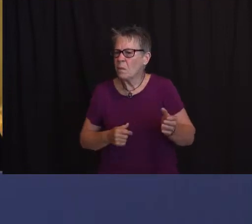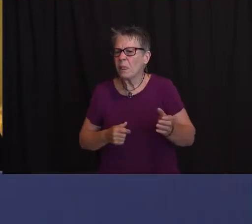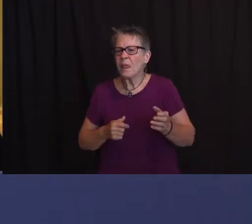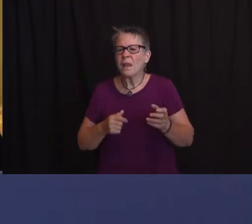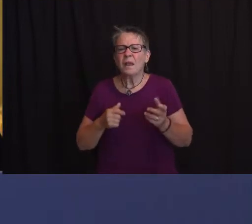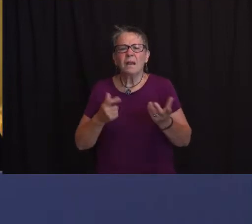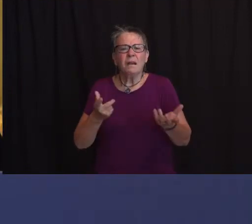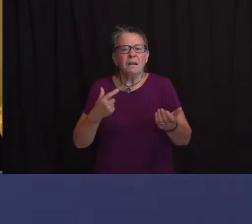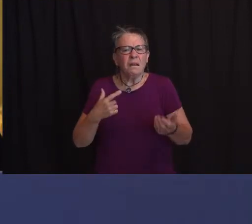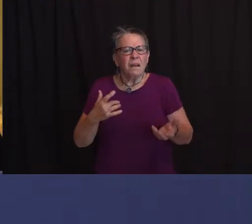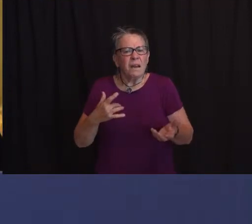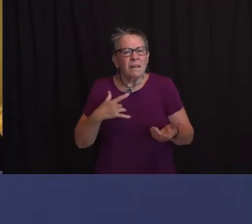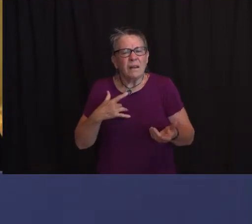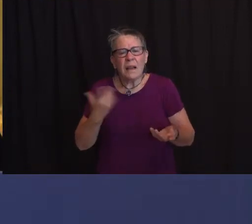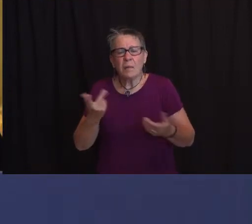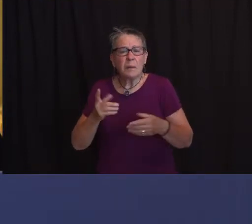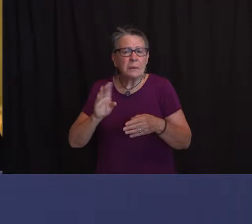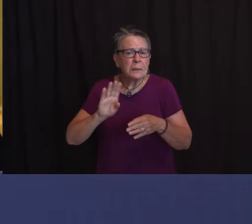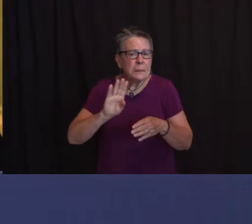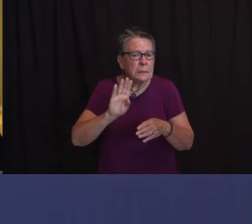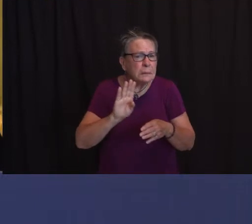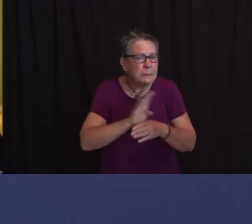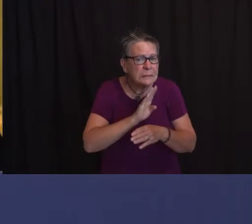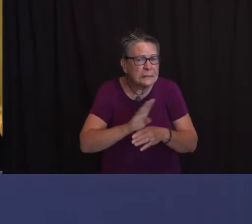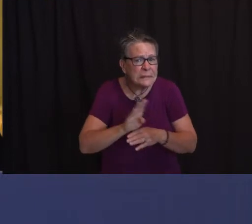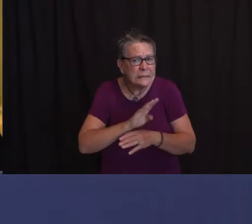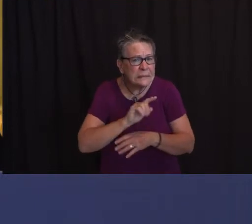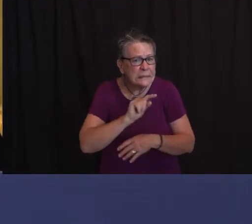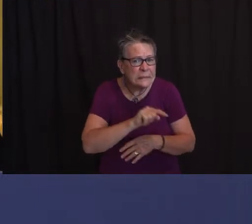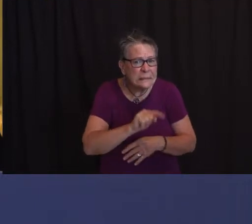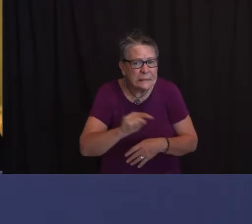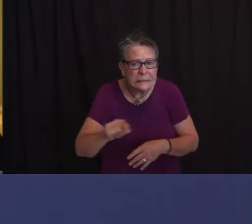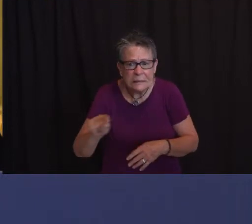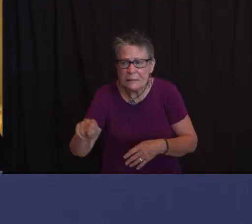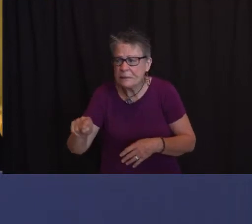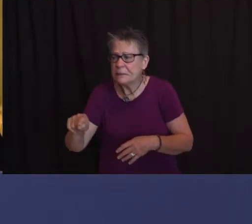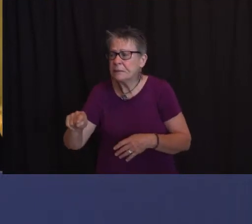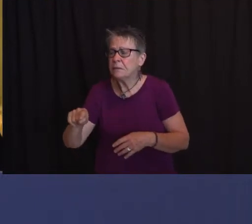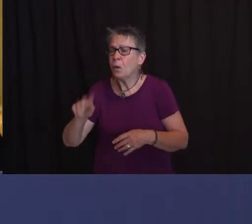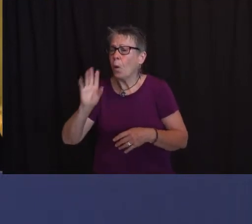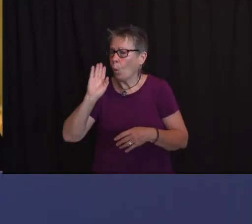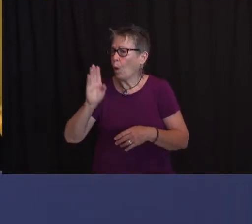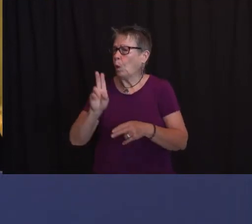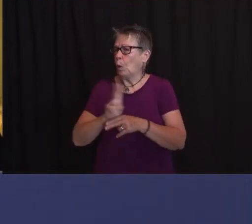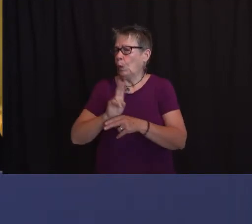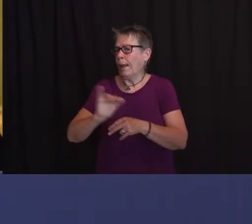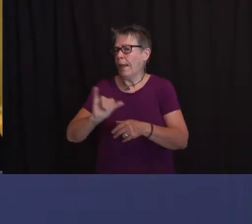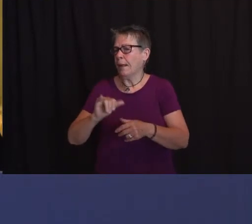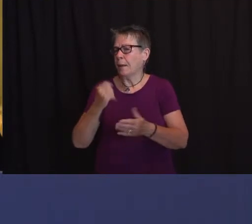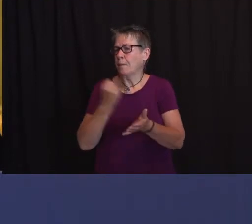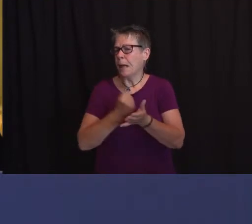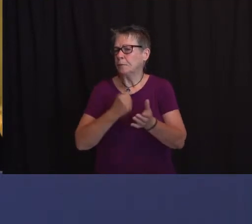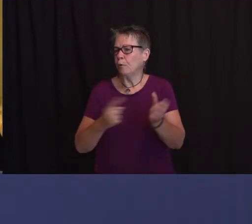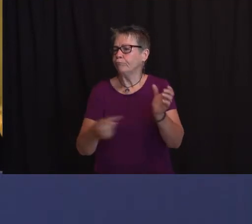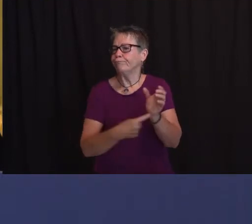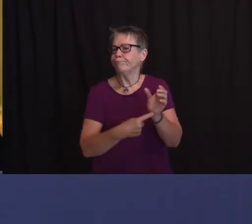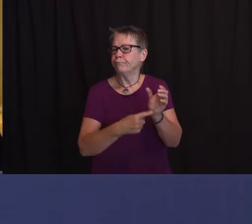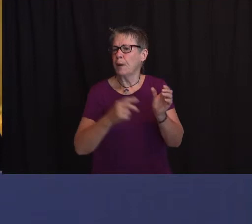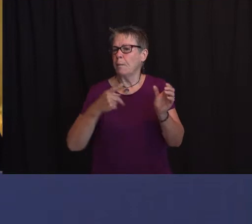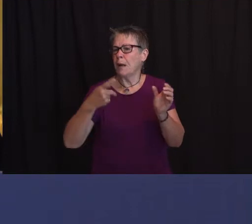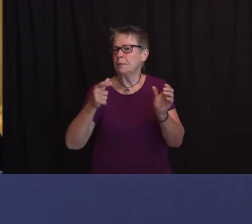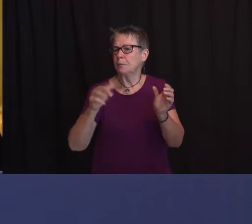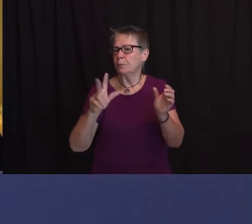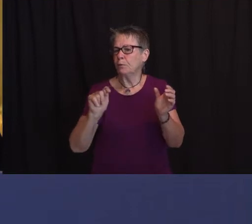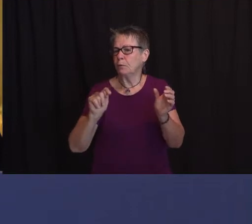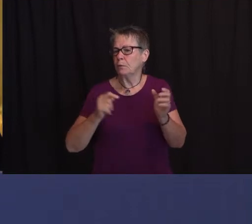should be made illegal, that people should not be able to turn others away who are unvaccinated using the state's app? I'd